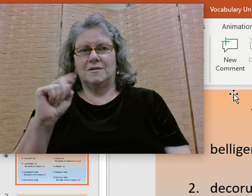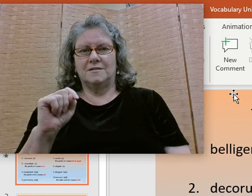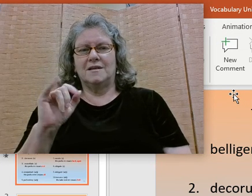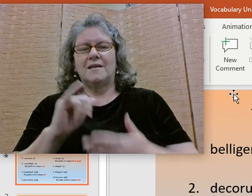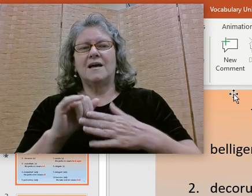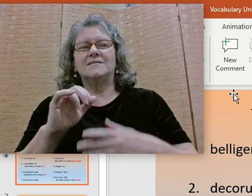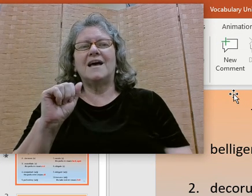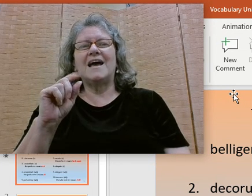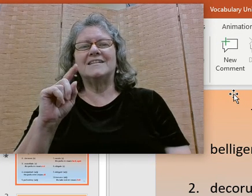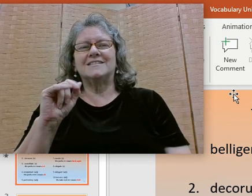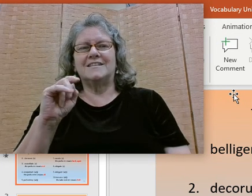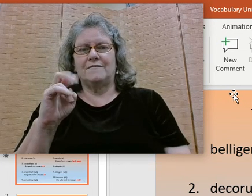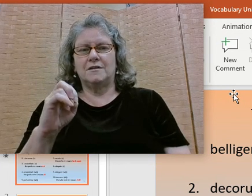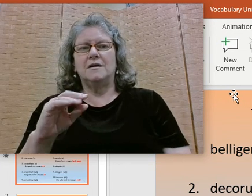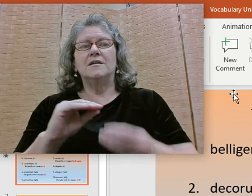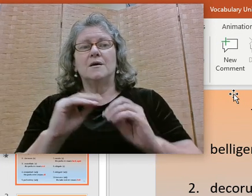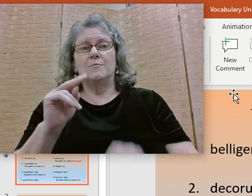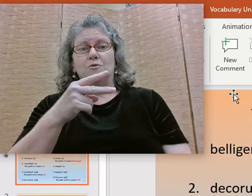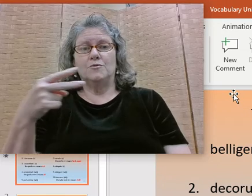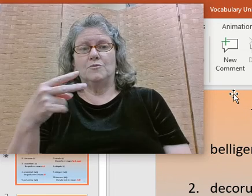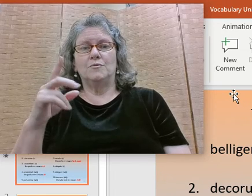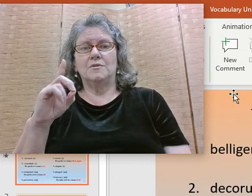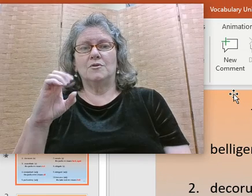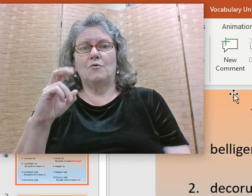Number 2, decorum.